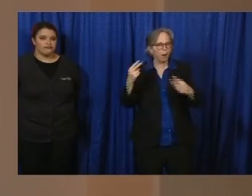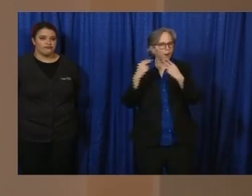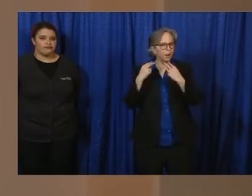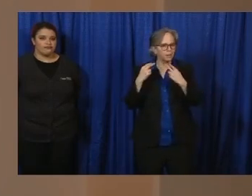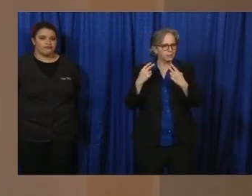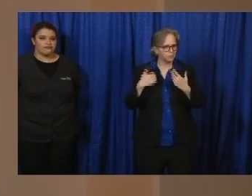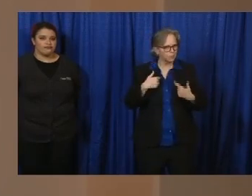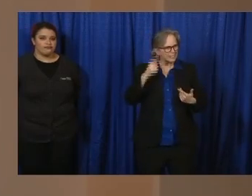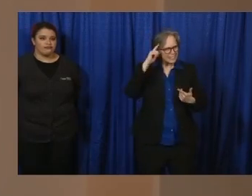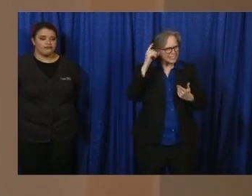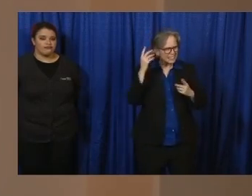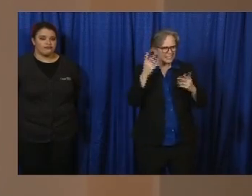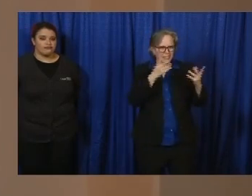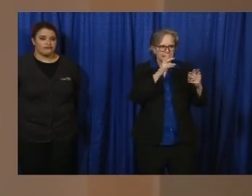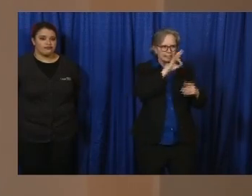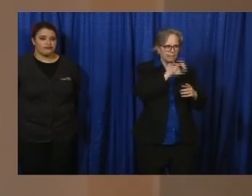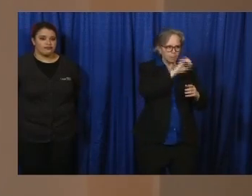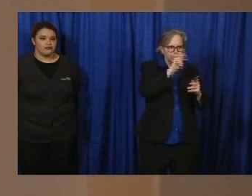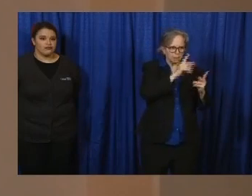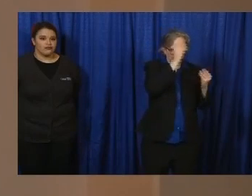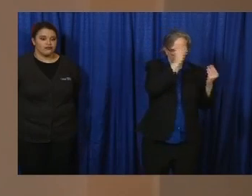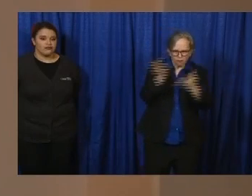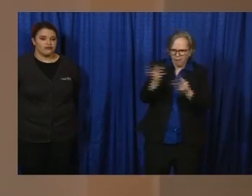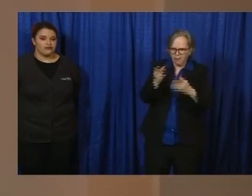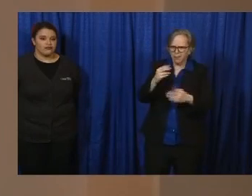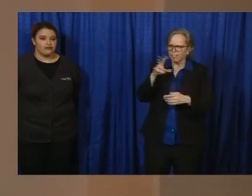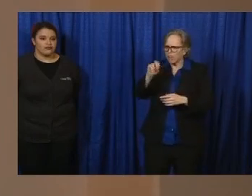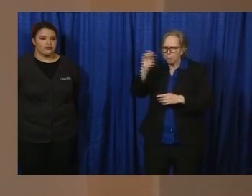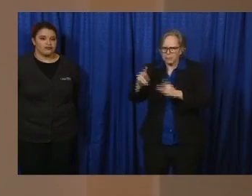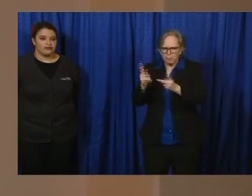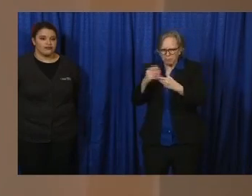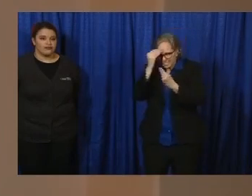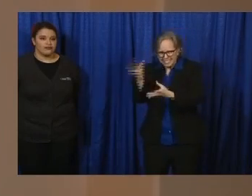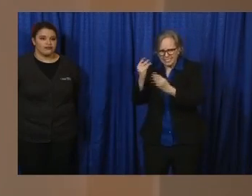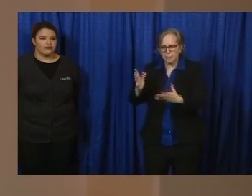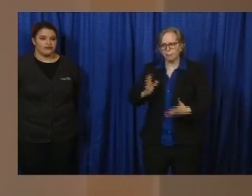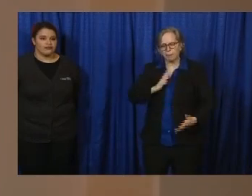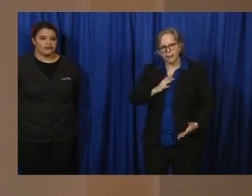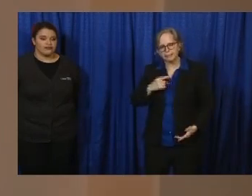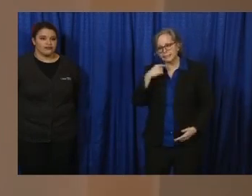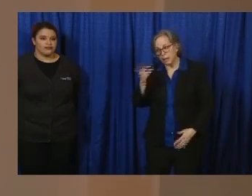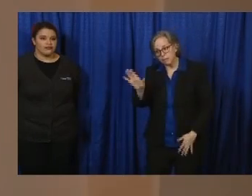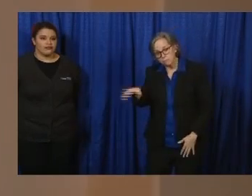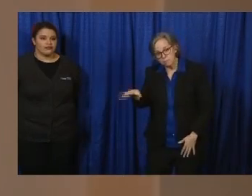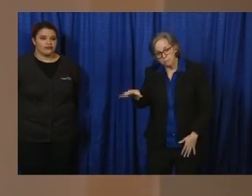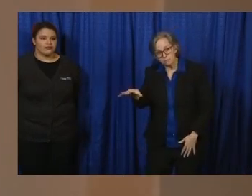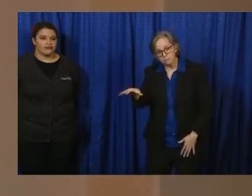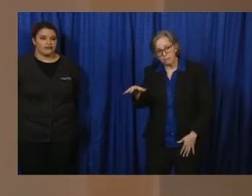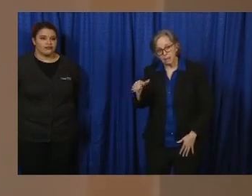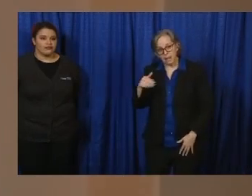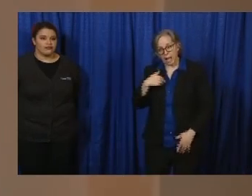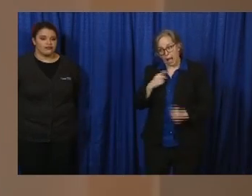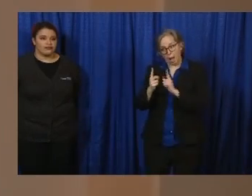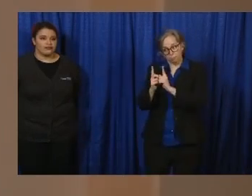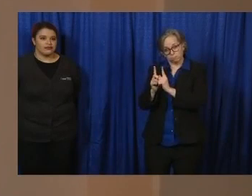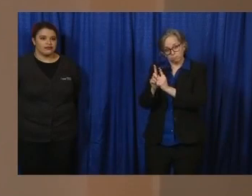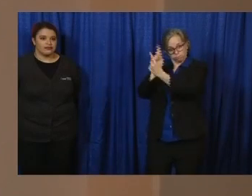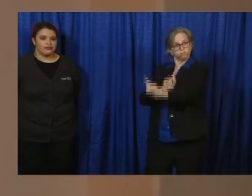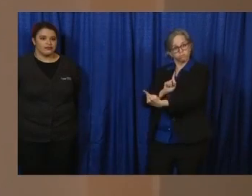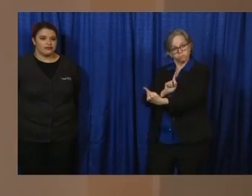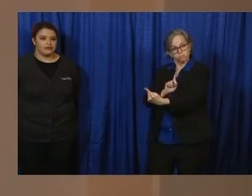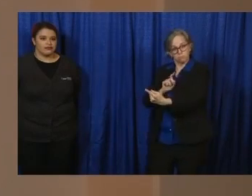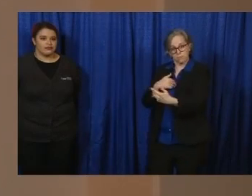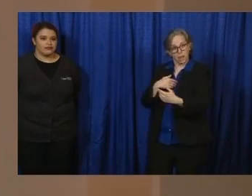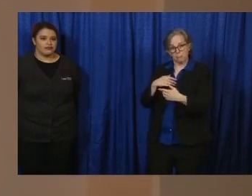who maybe aren't getting the message, to politely say to them, I'm stepping back. I'm not going to violate these